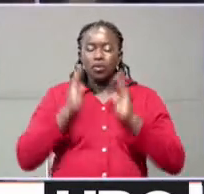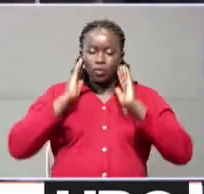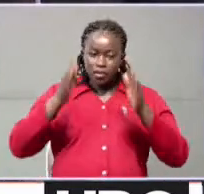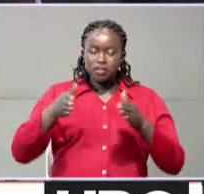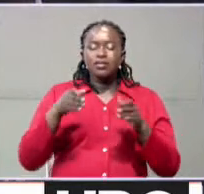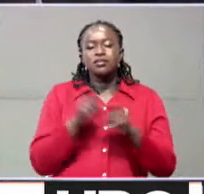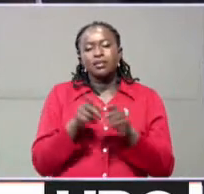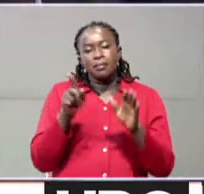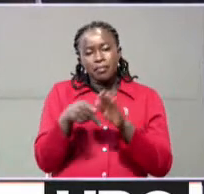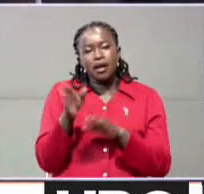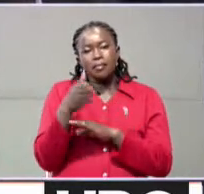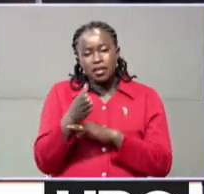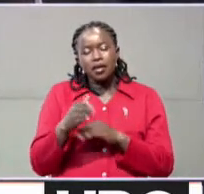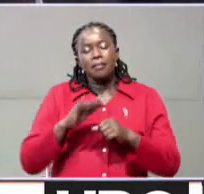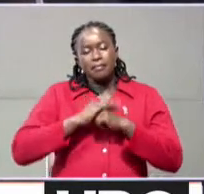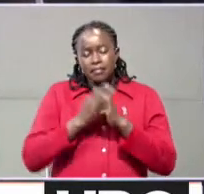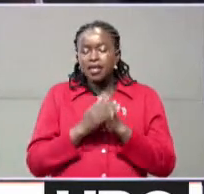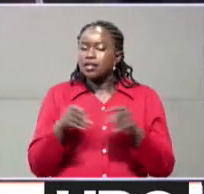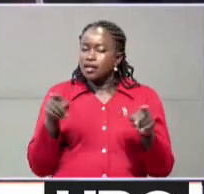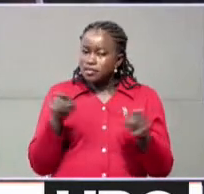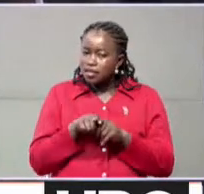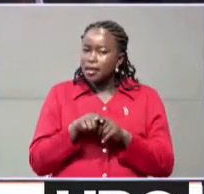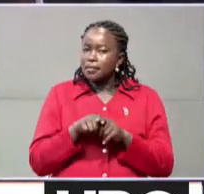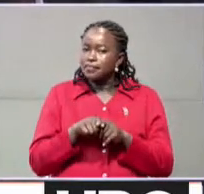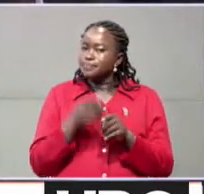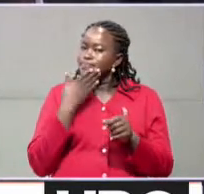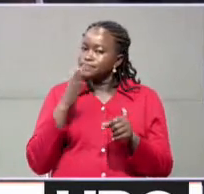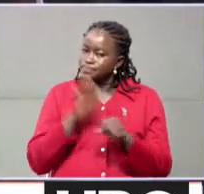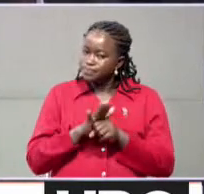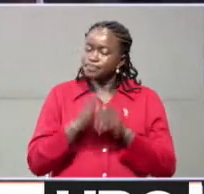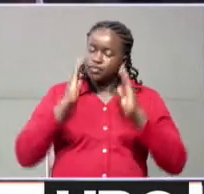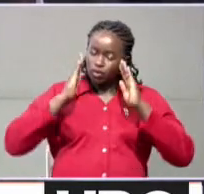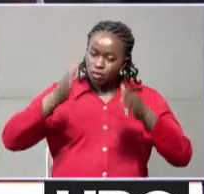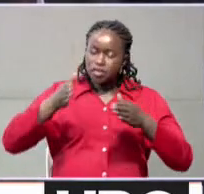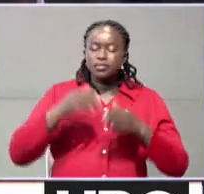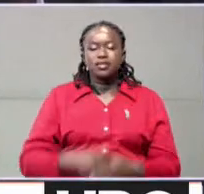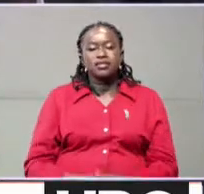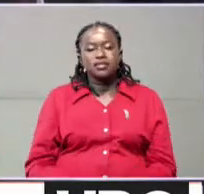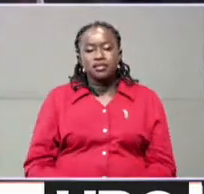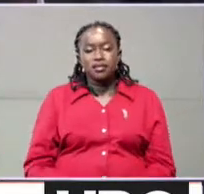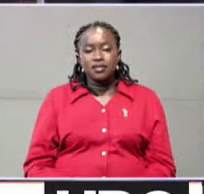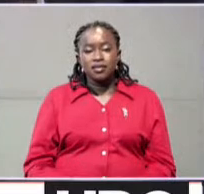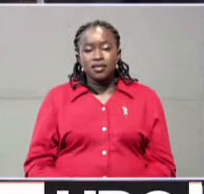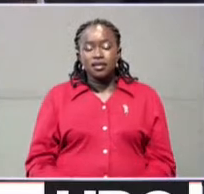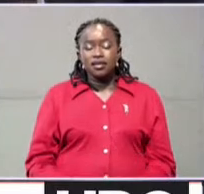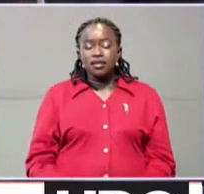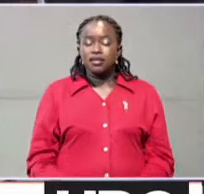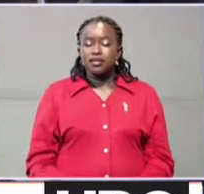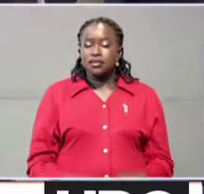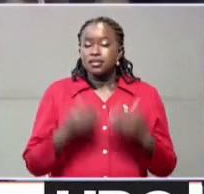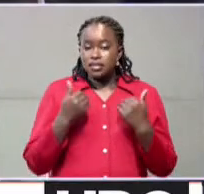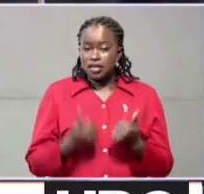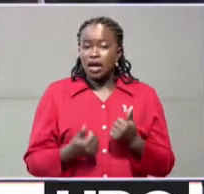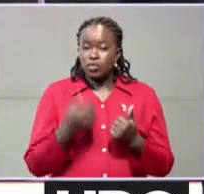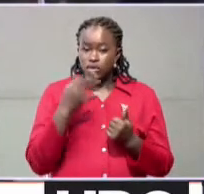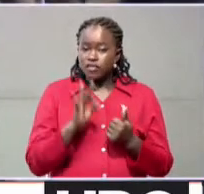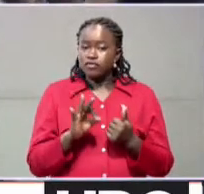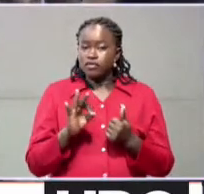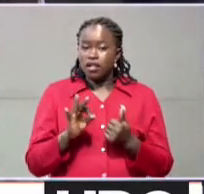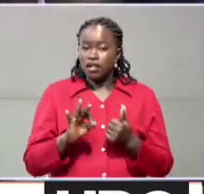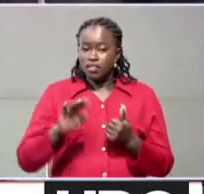minister made the same commitment if the french the